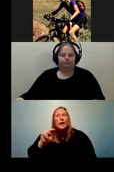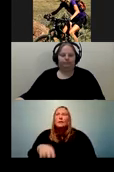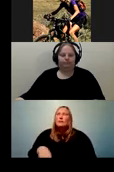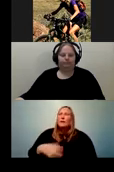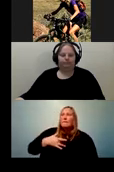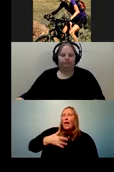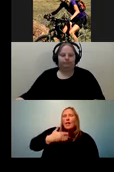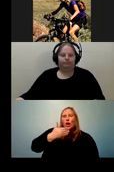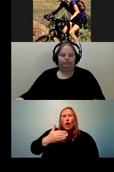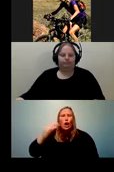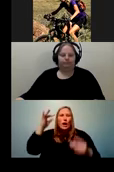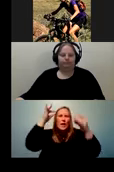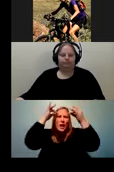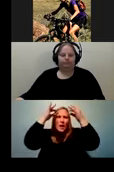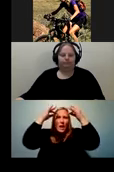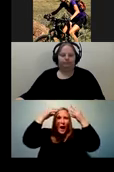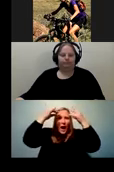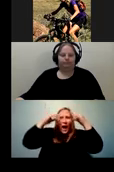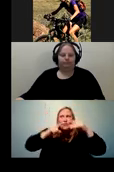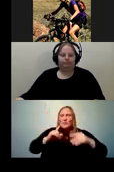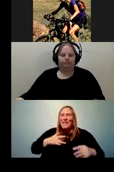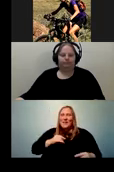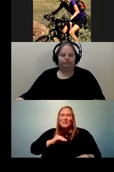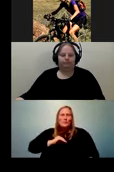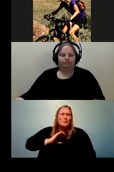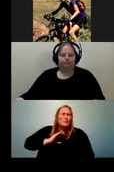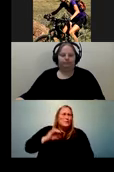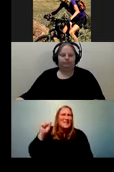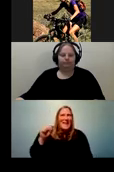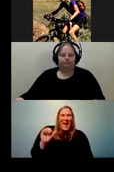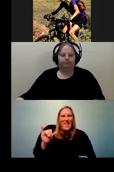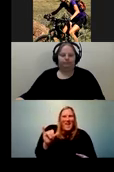light up and say, yeah, that's the thing, right?